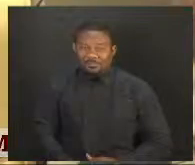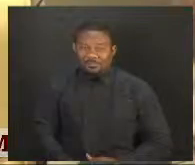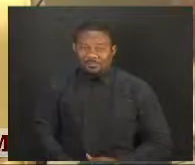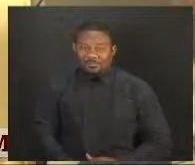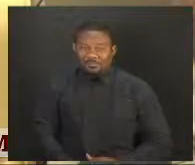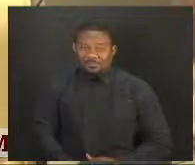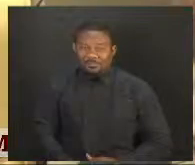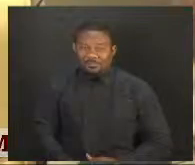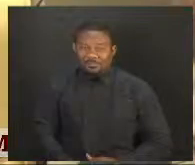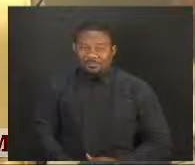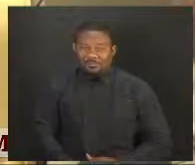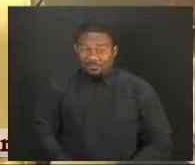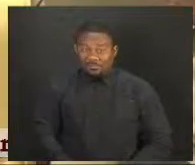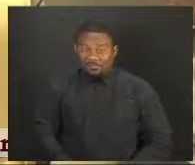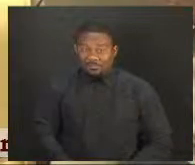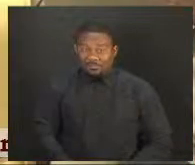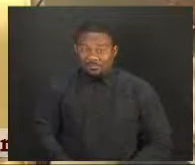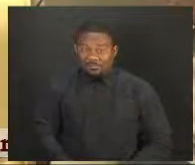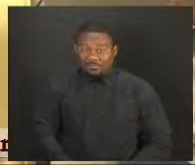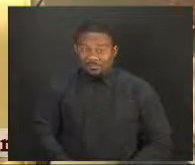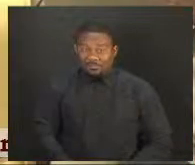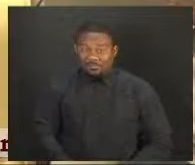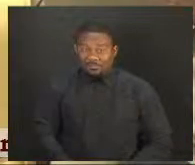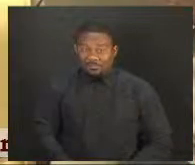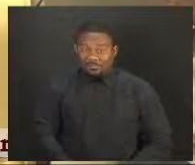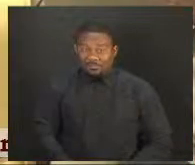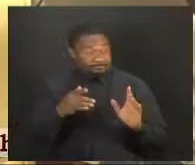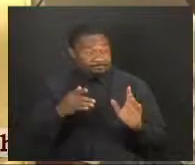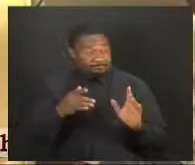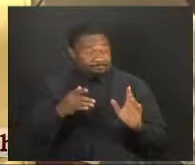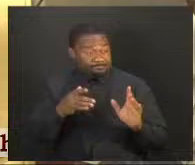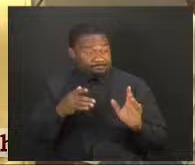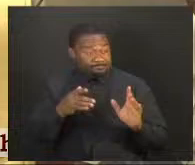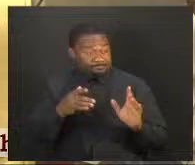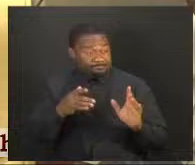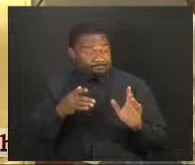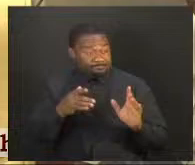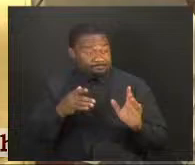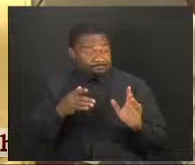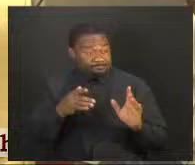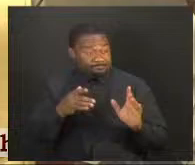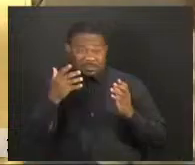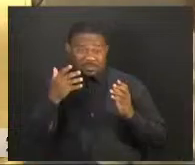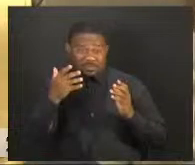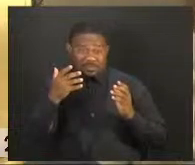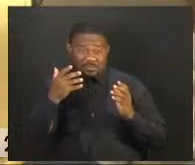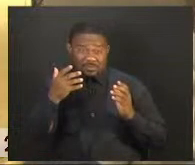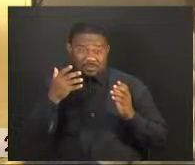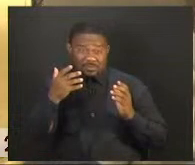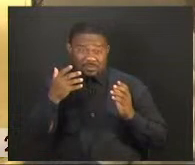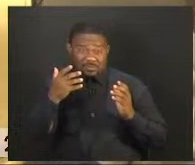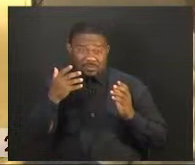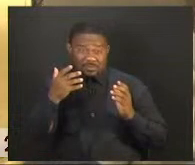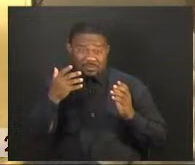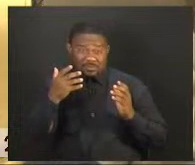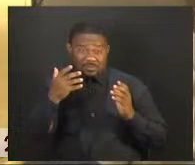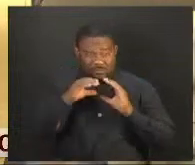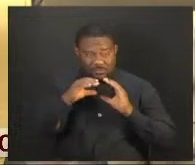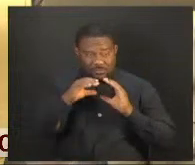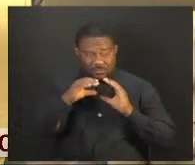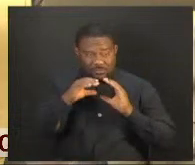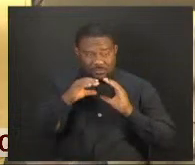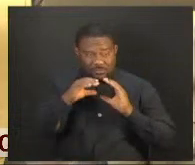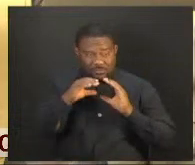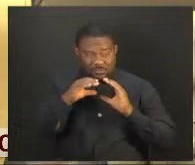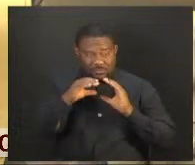It's from the communication. And Honorable Ministers have were you copied. had sight of the communication? Yes, Right